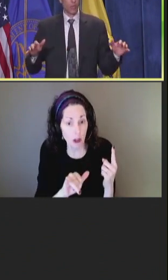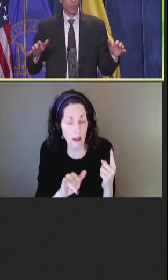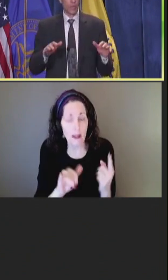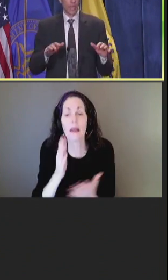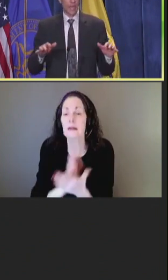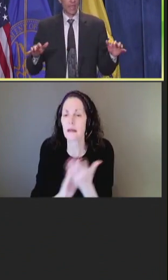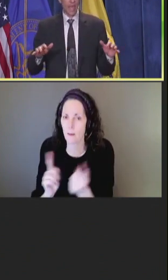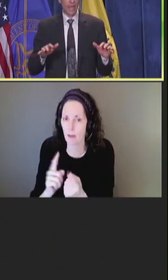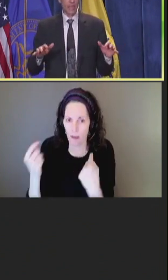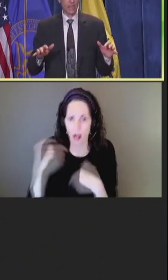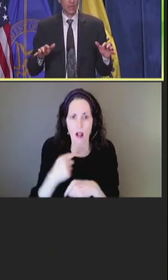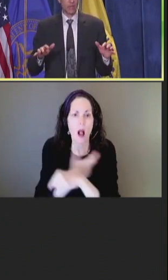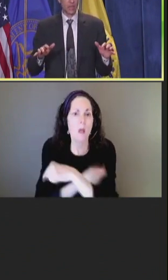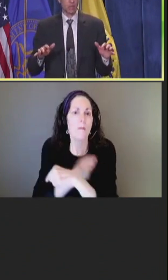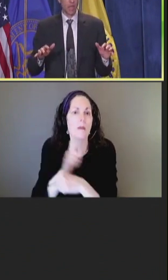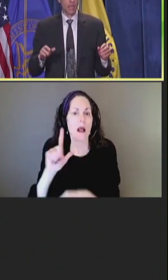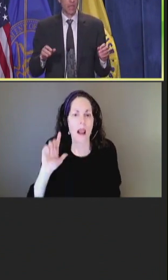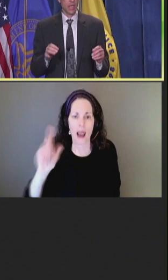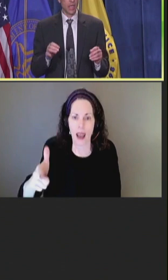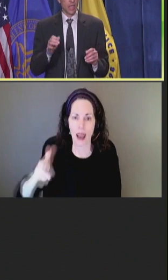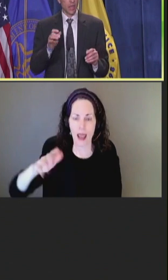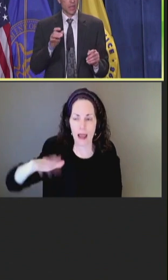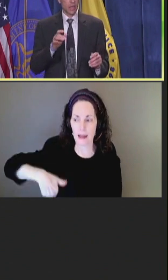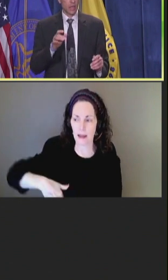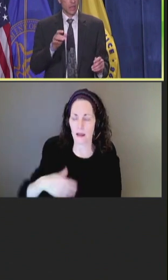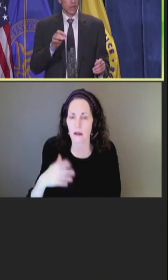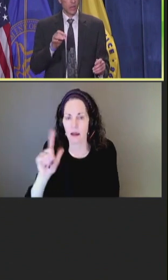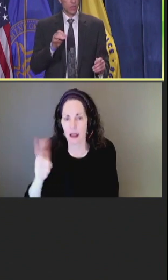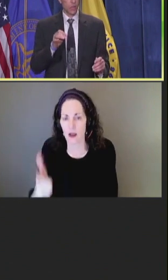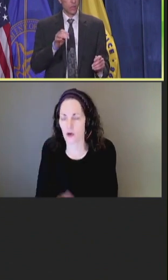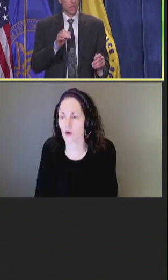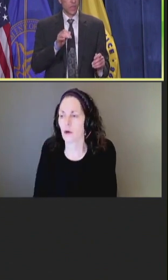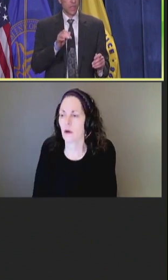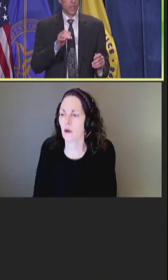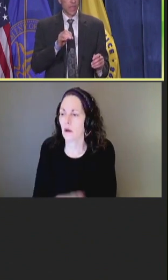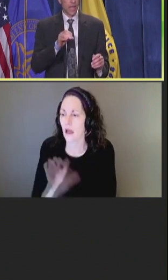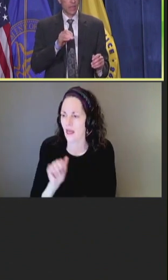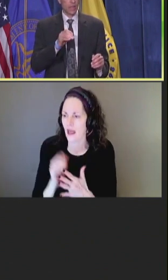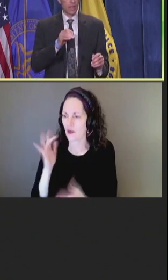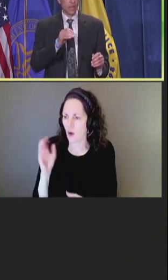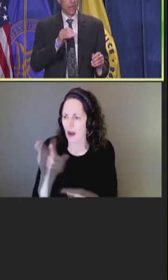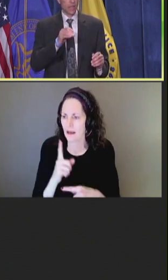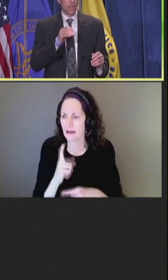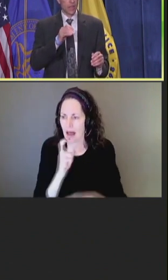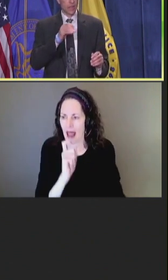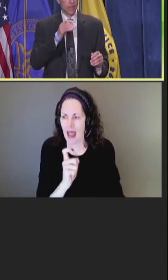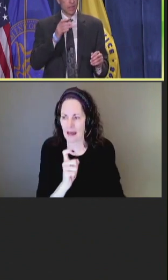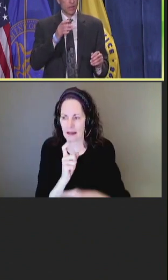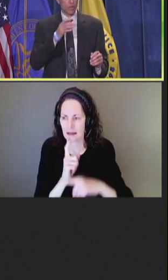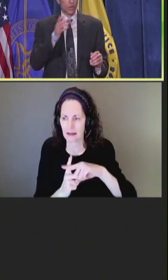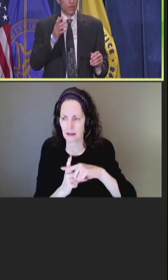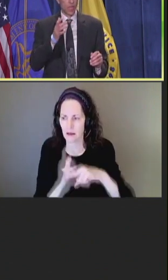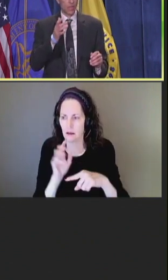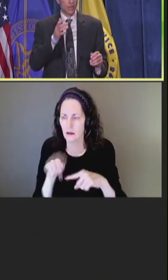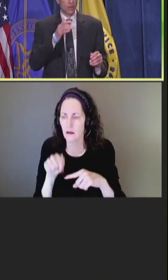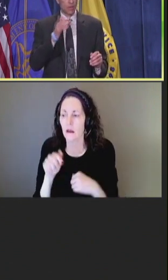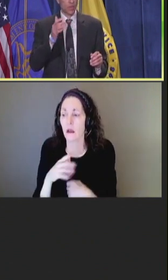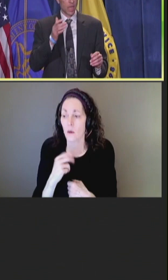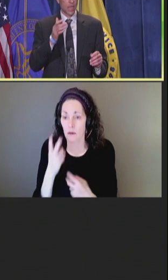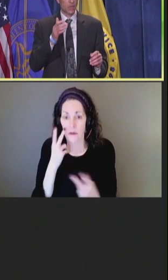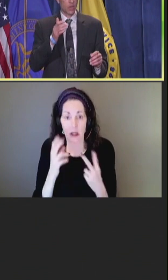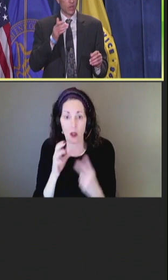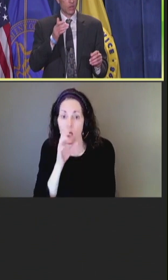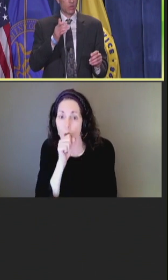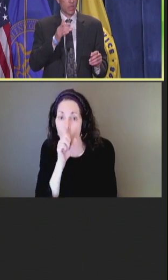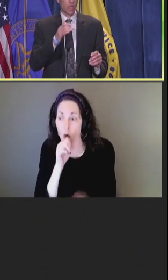on the x-axis of this plot. What we're seeing is that in the orange data, the orange